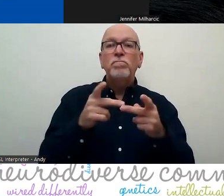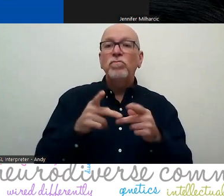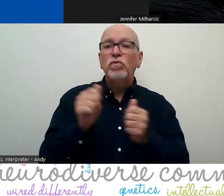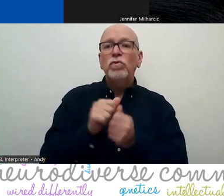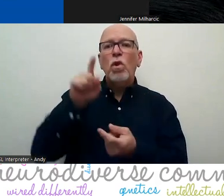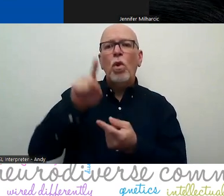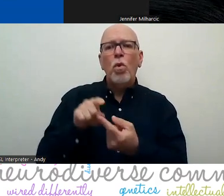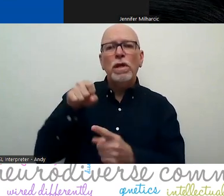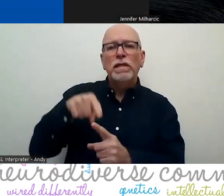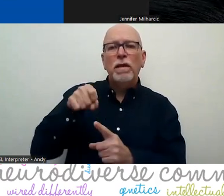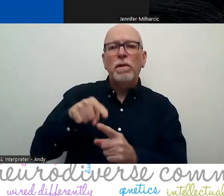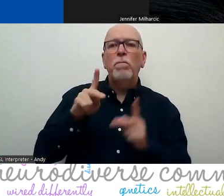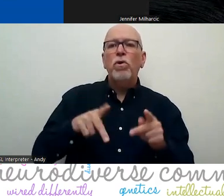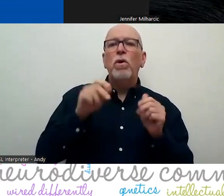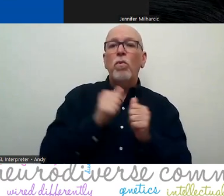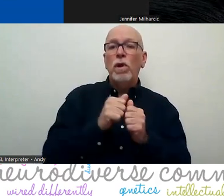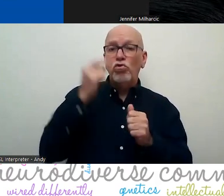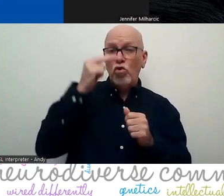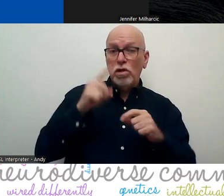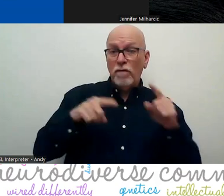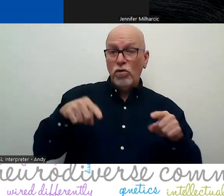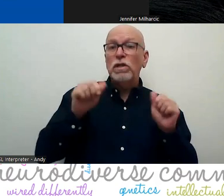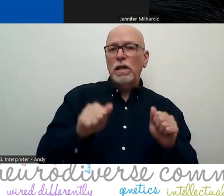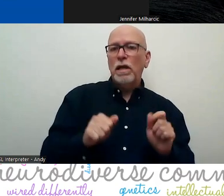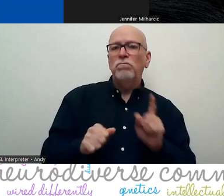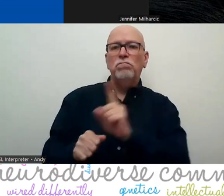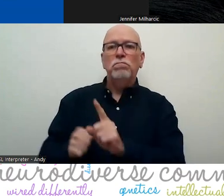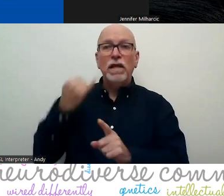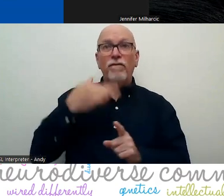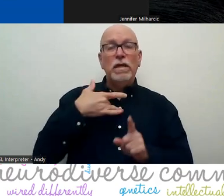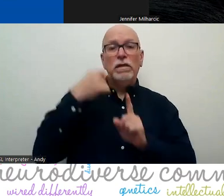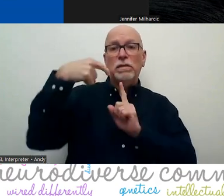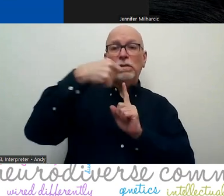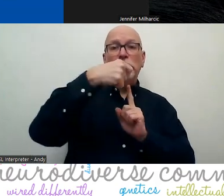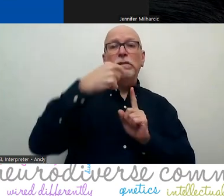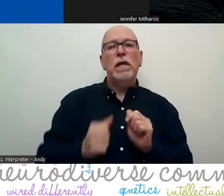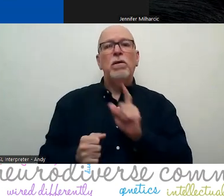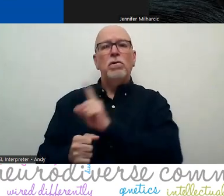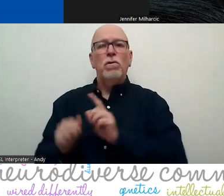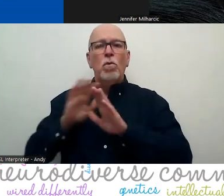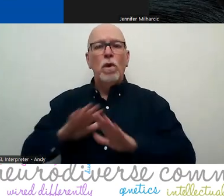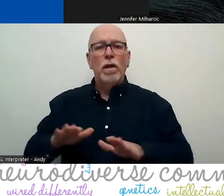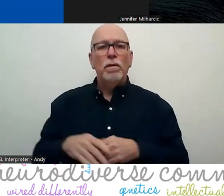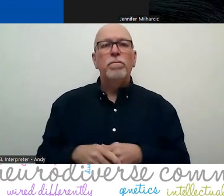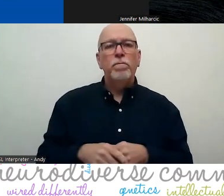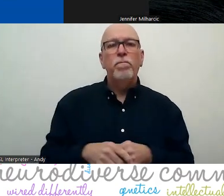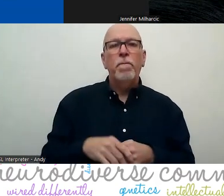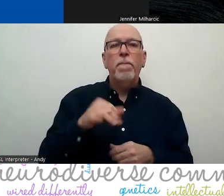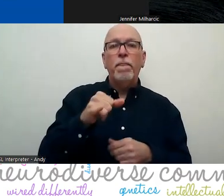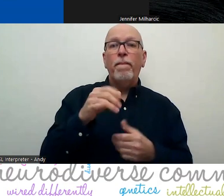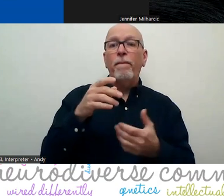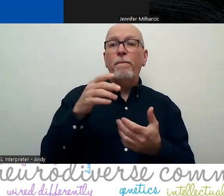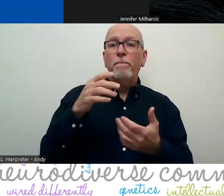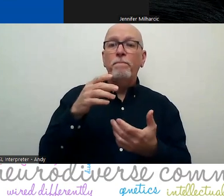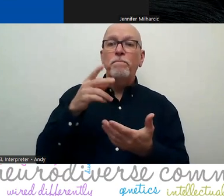low stimulus that an individual with neurodivergence can use if they are overstimulated piping the program into the area